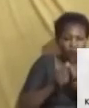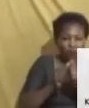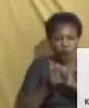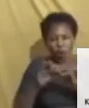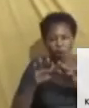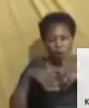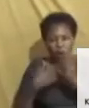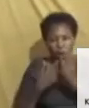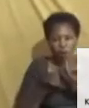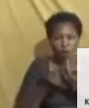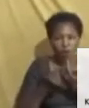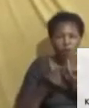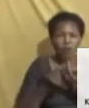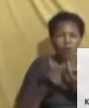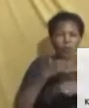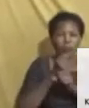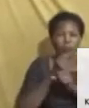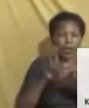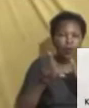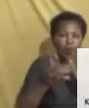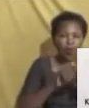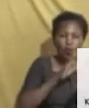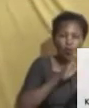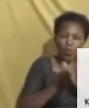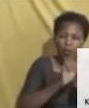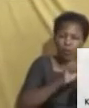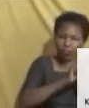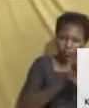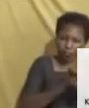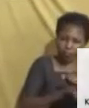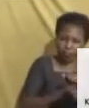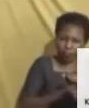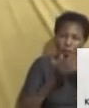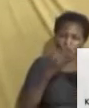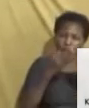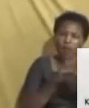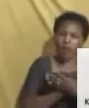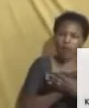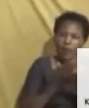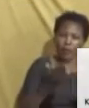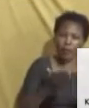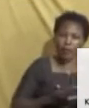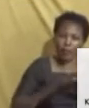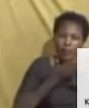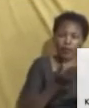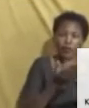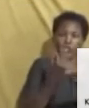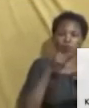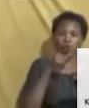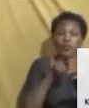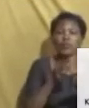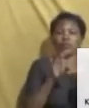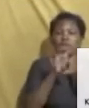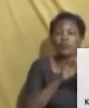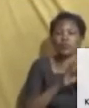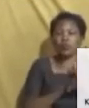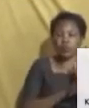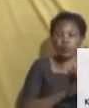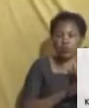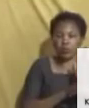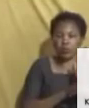reenactment with or without amendment or modification of any provisions of this Constitution, the